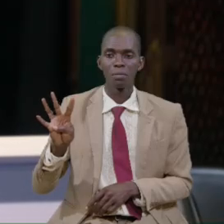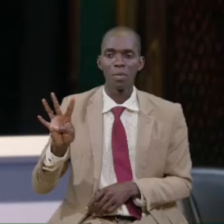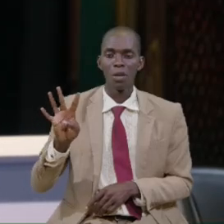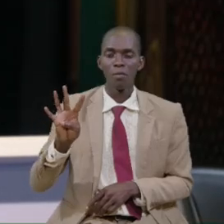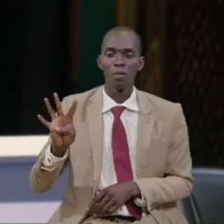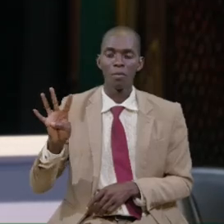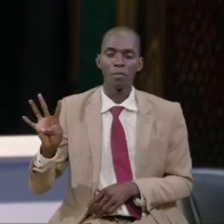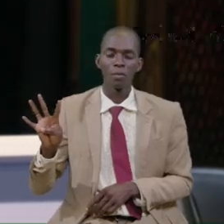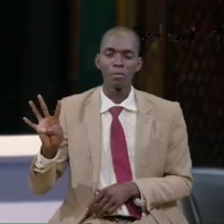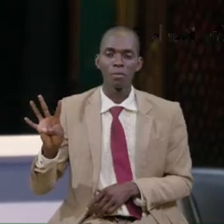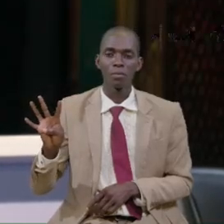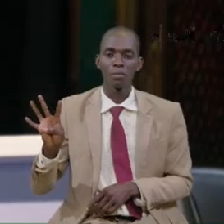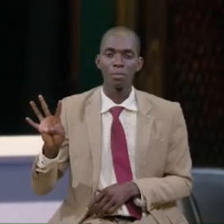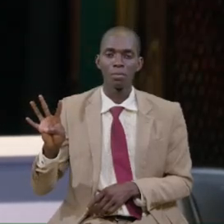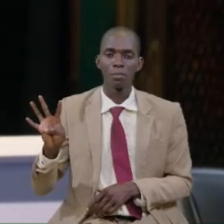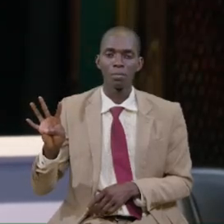44